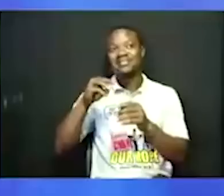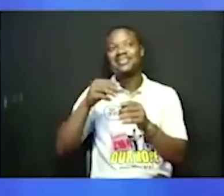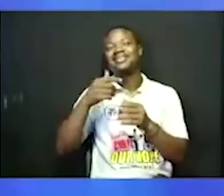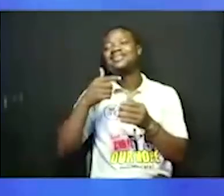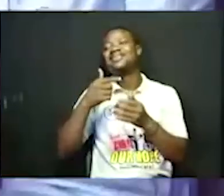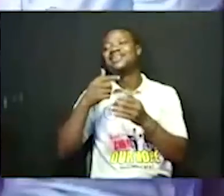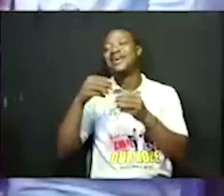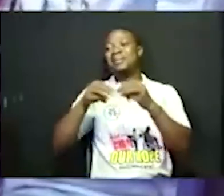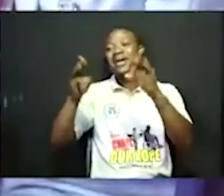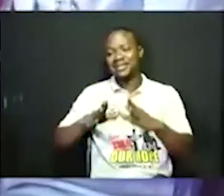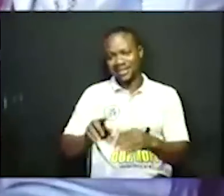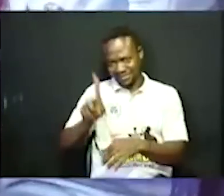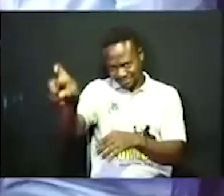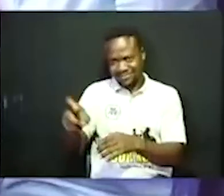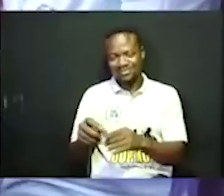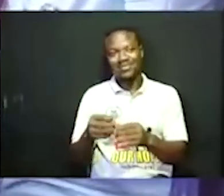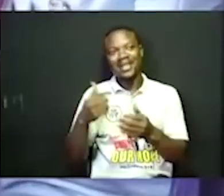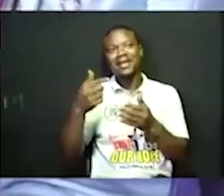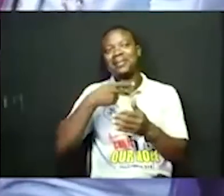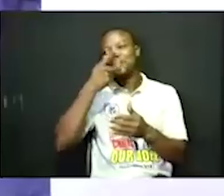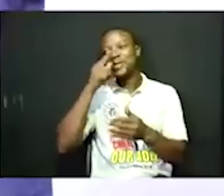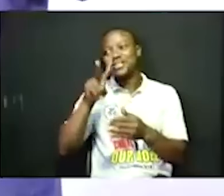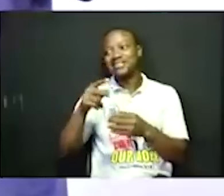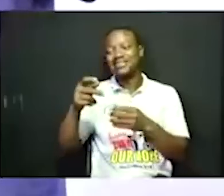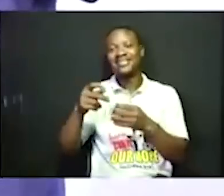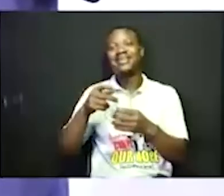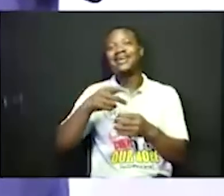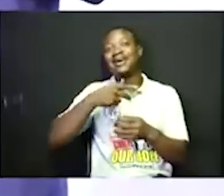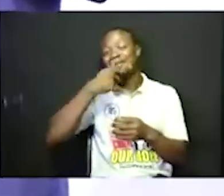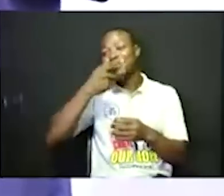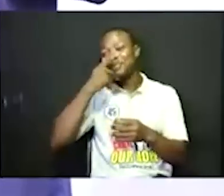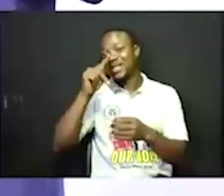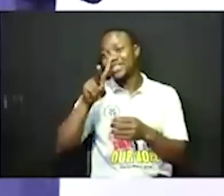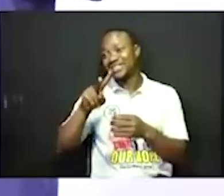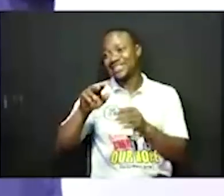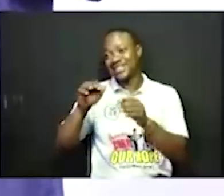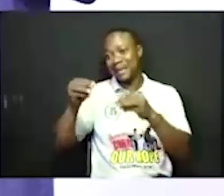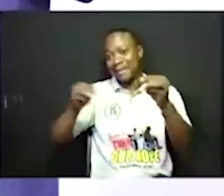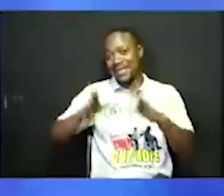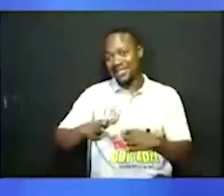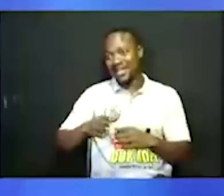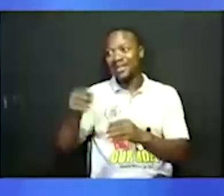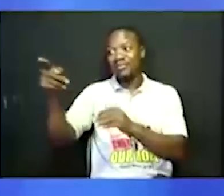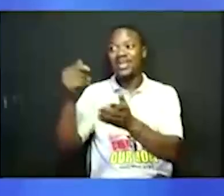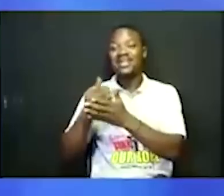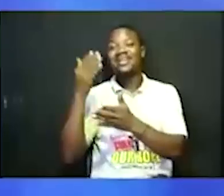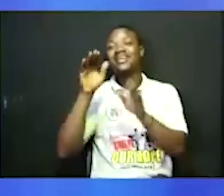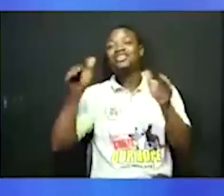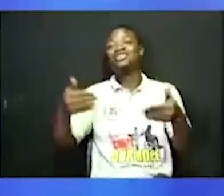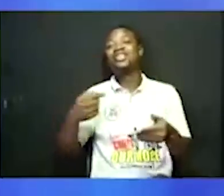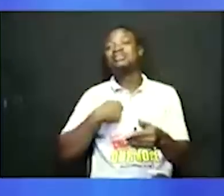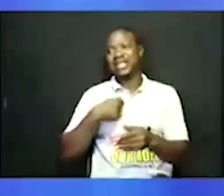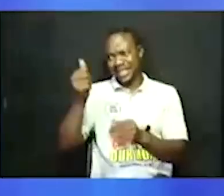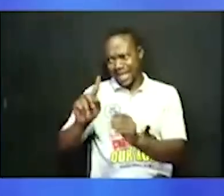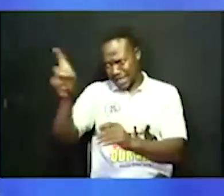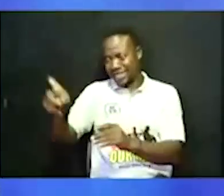manager. The one who has been introducing me every day. Actually, if